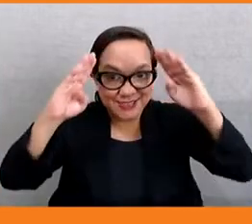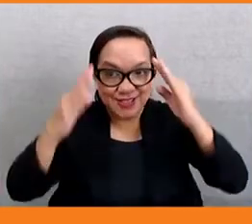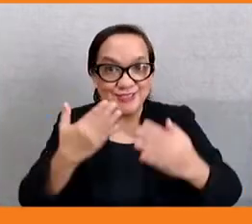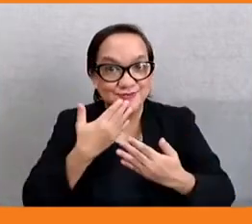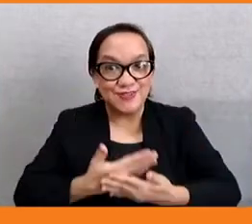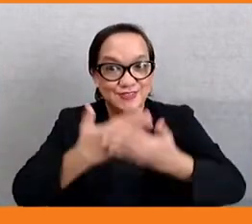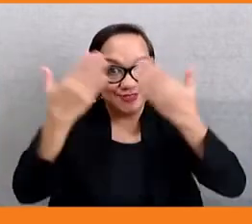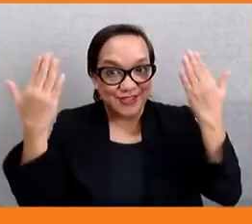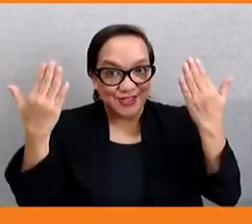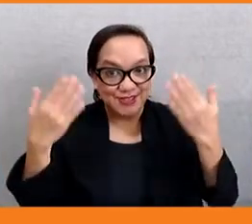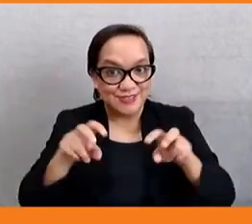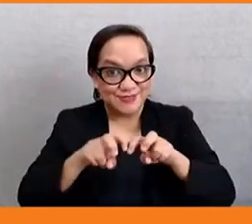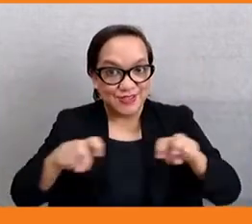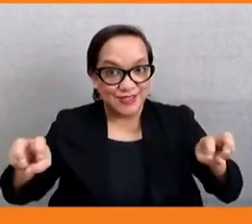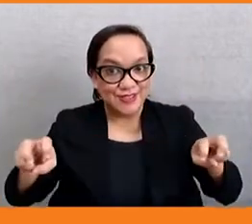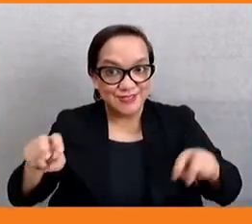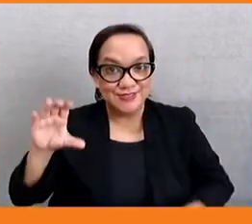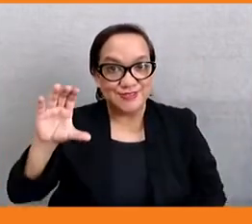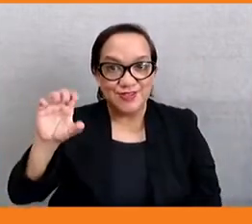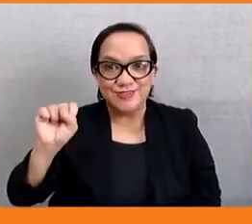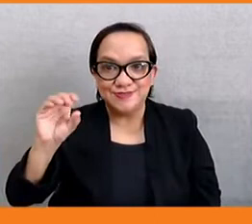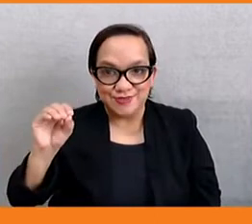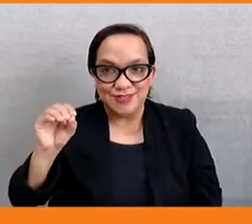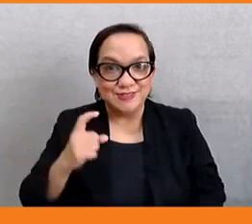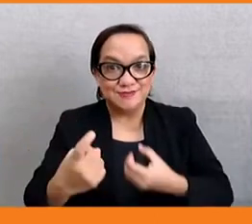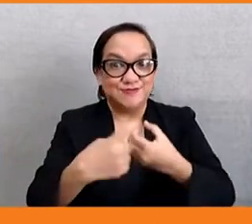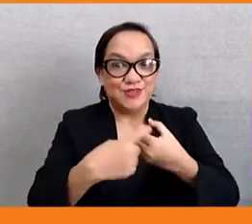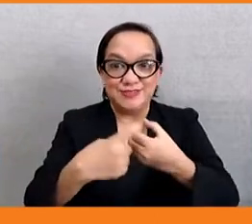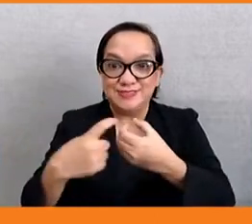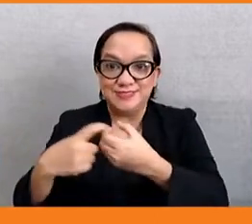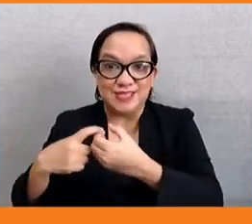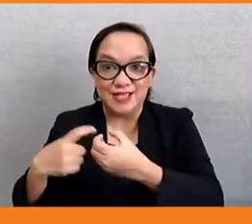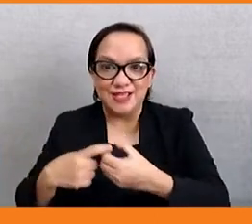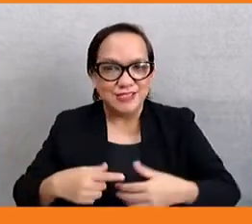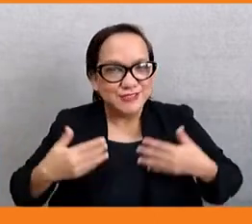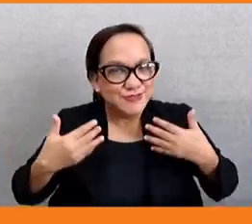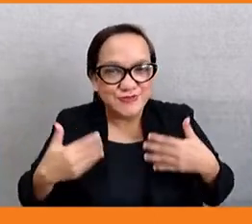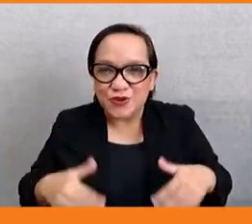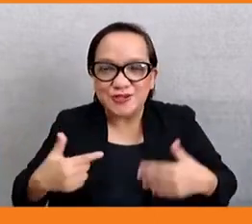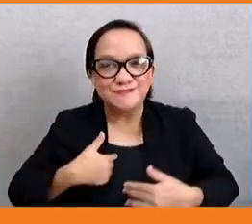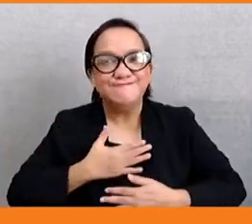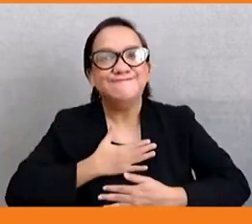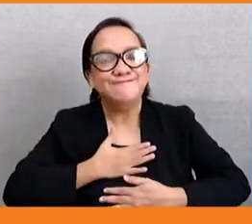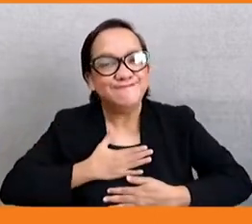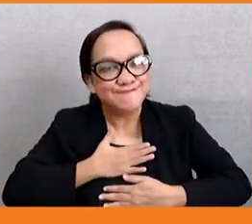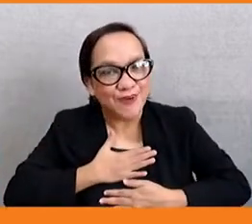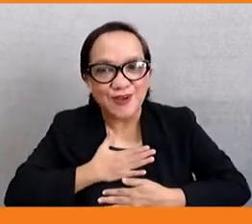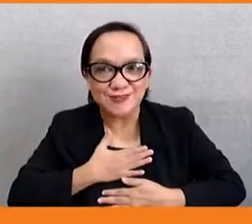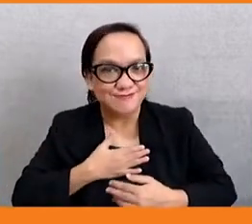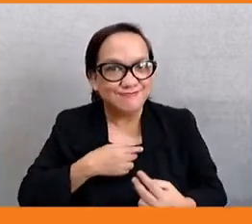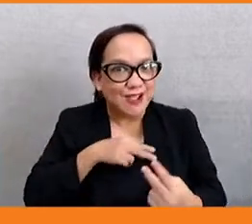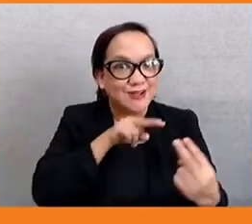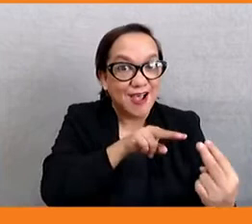society organizations. It is a great pleasure to meet with you today. This year marks a milestone in